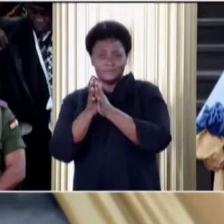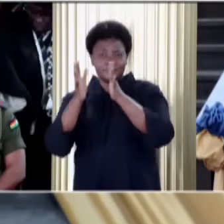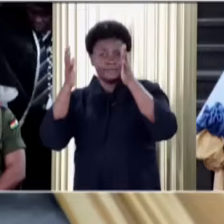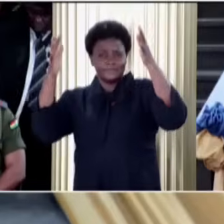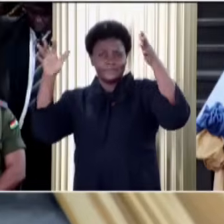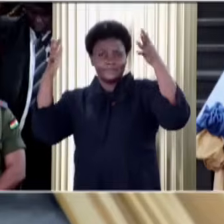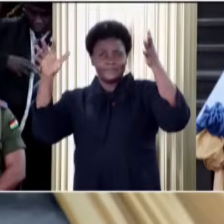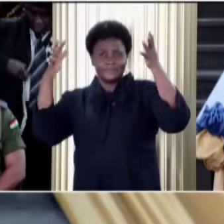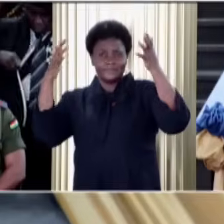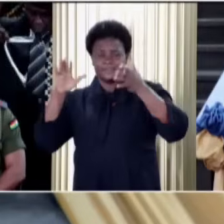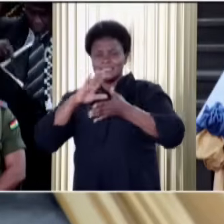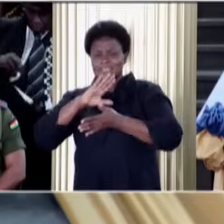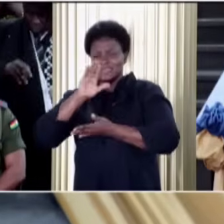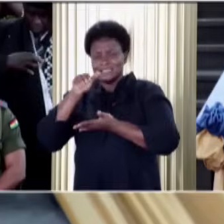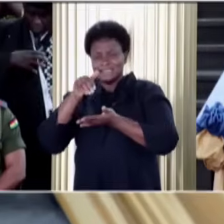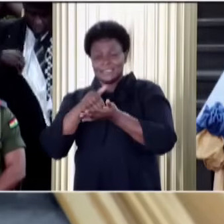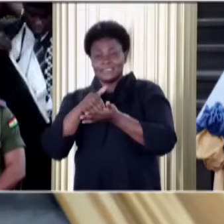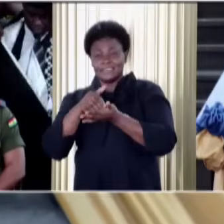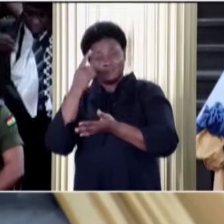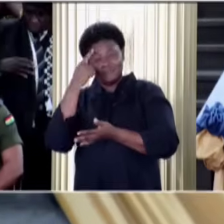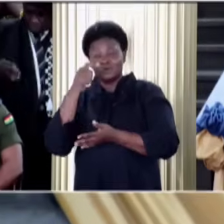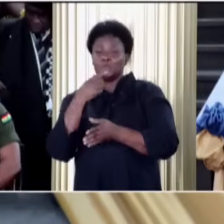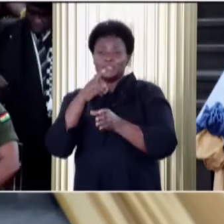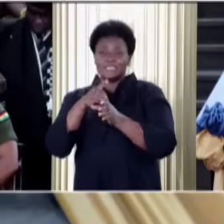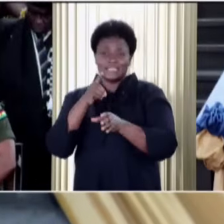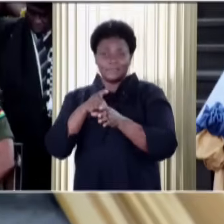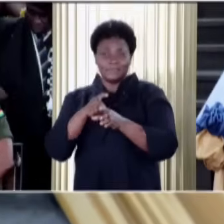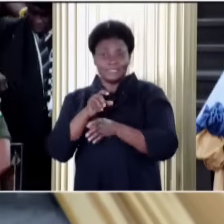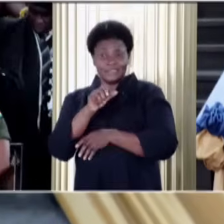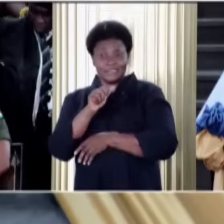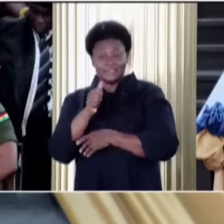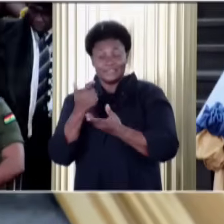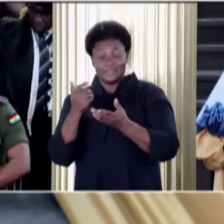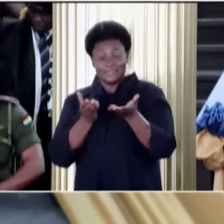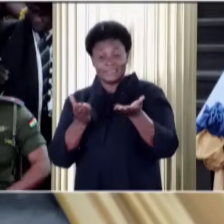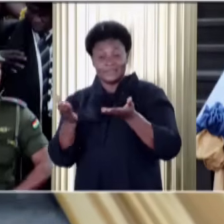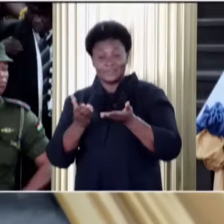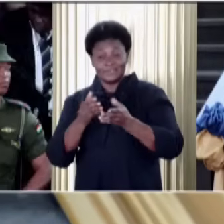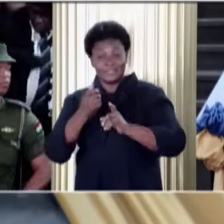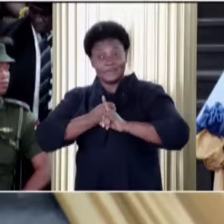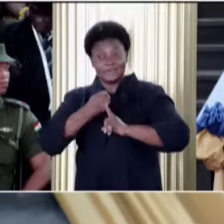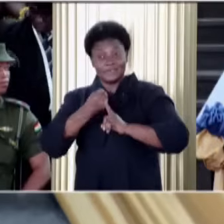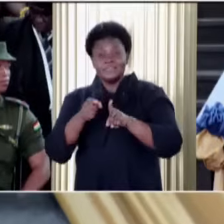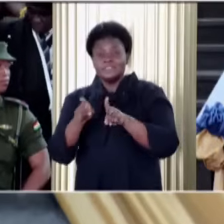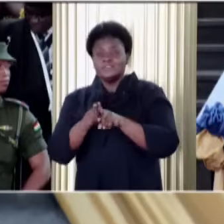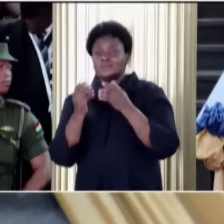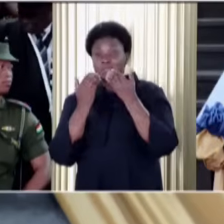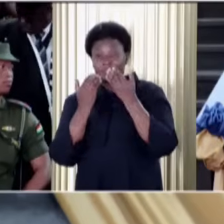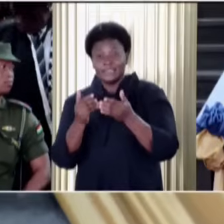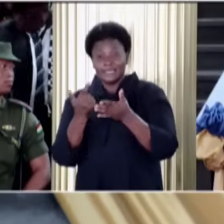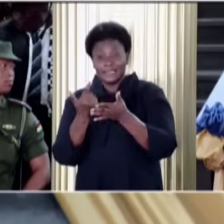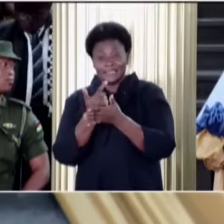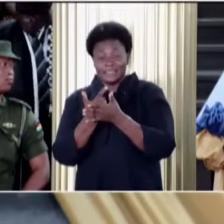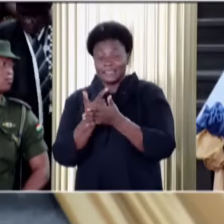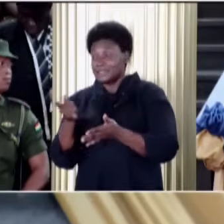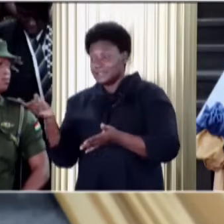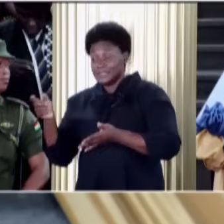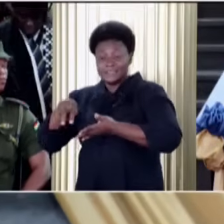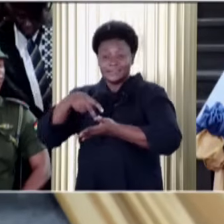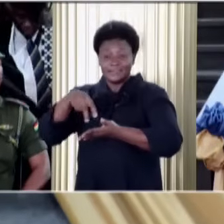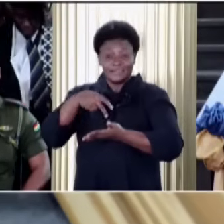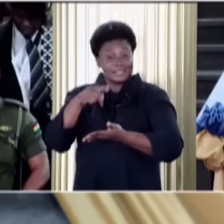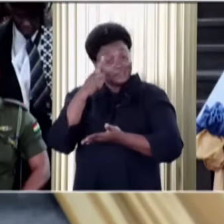Center for Disability Studies and Advocacy. Would also like to thank the Ghana Dance Ensemble for